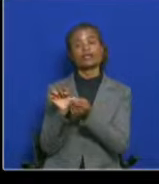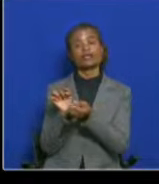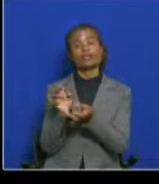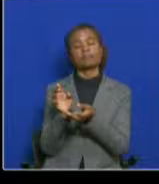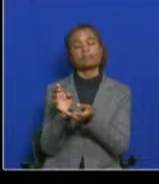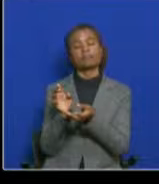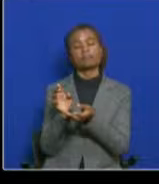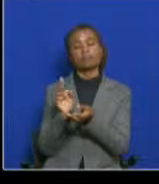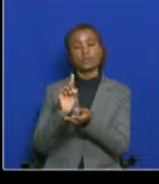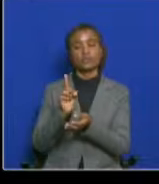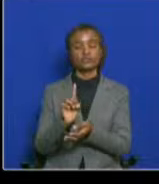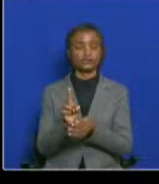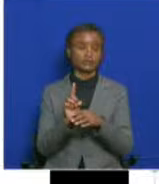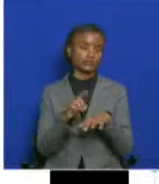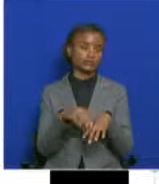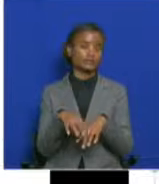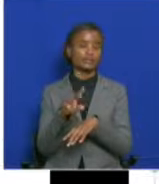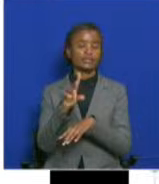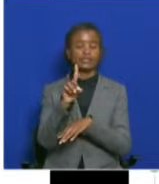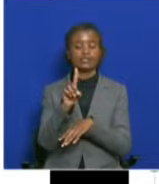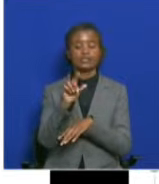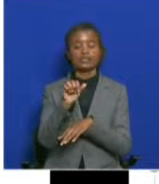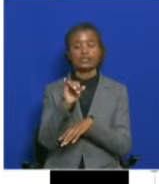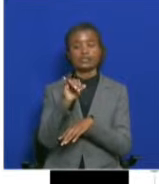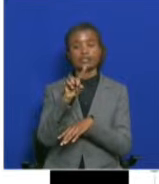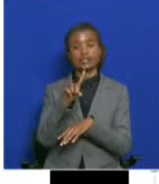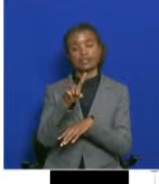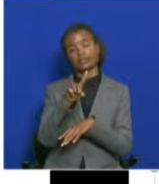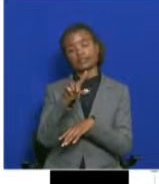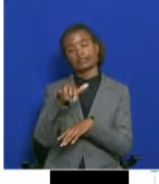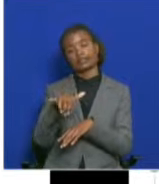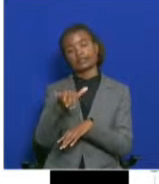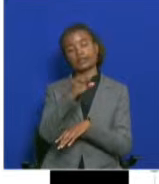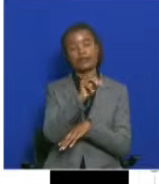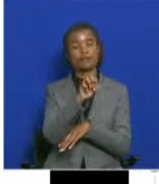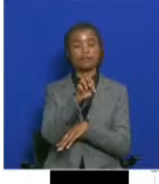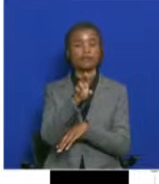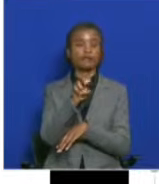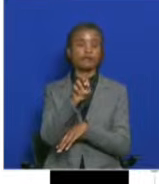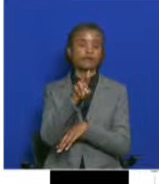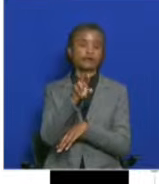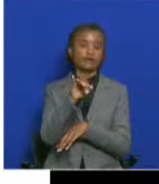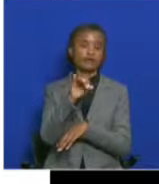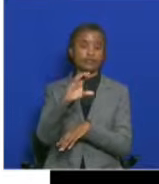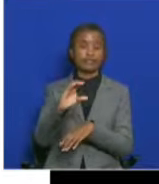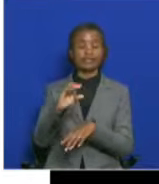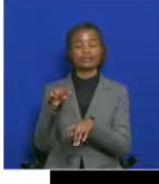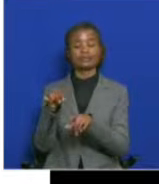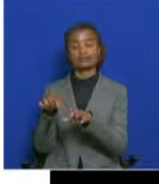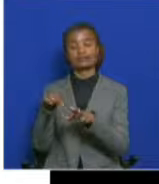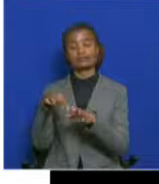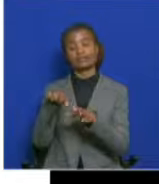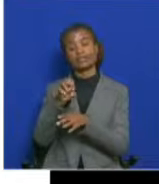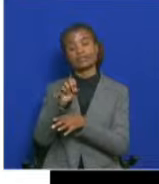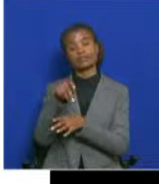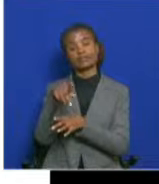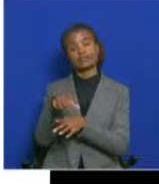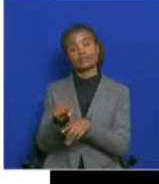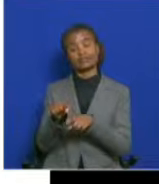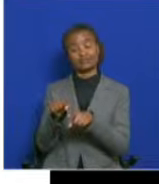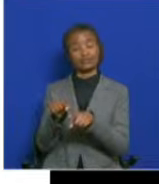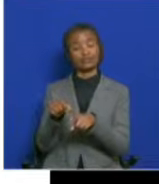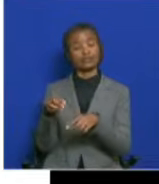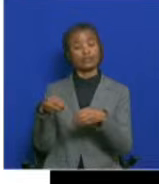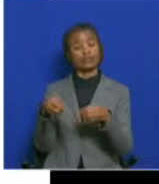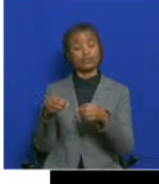article is SAPS PPE scandal, clash of top brass amid claims of massive